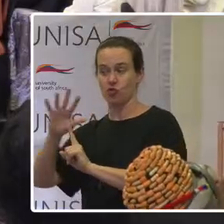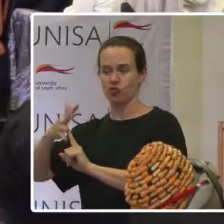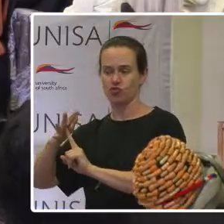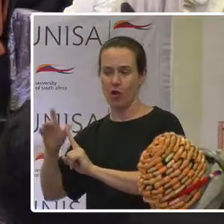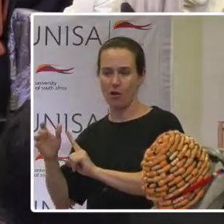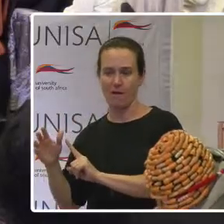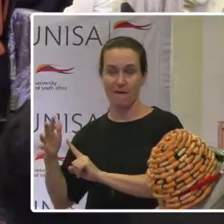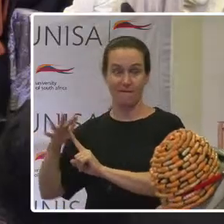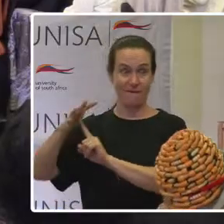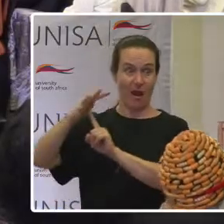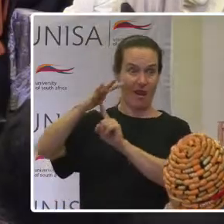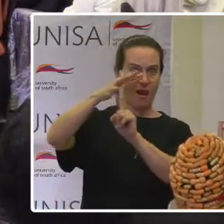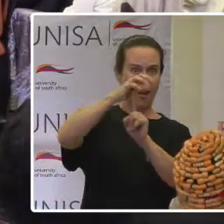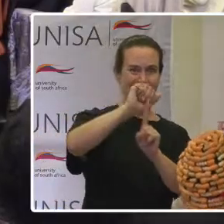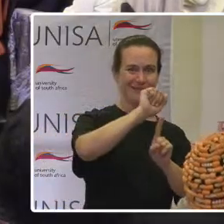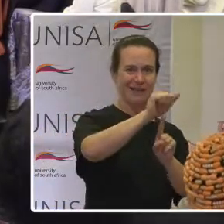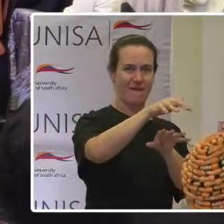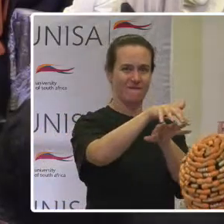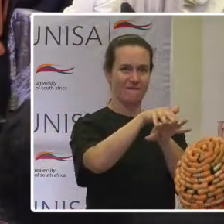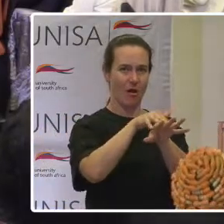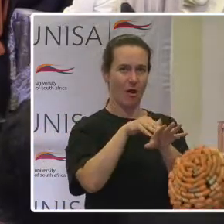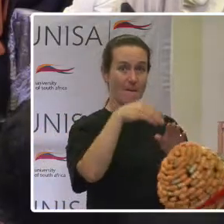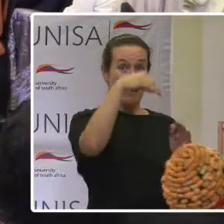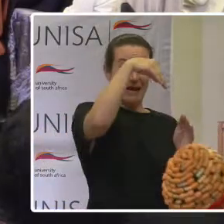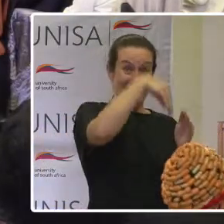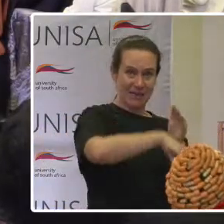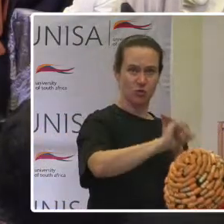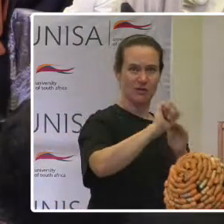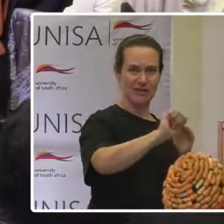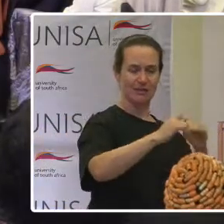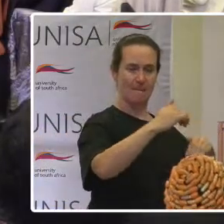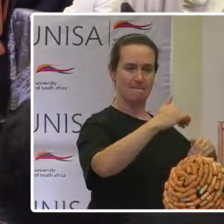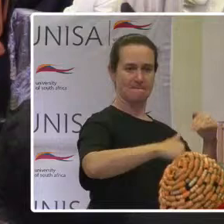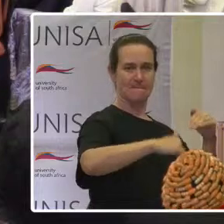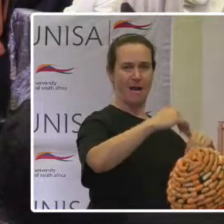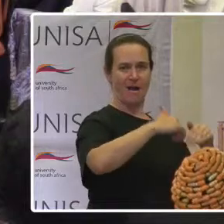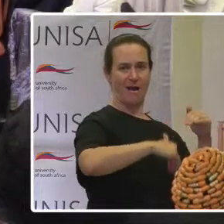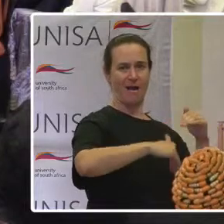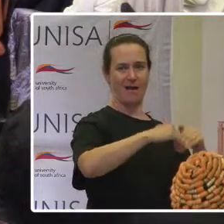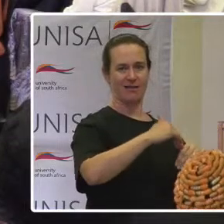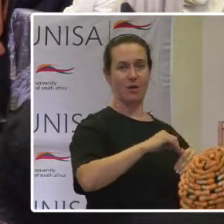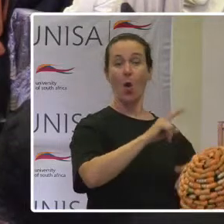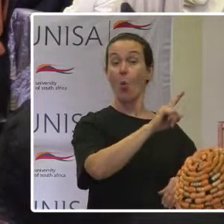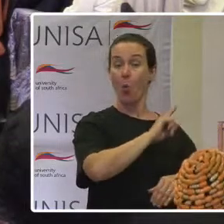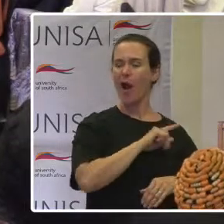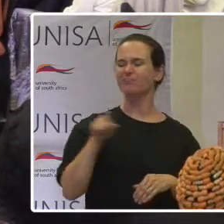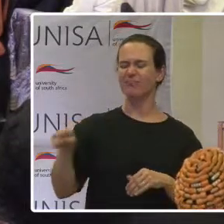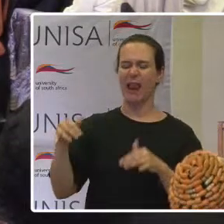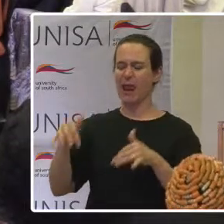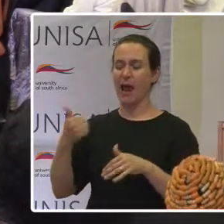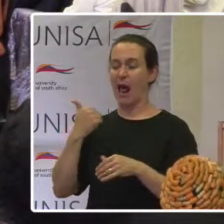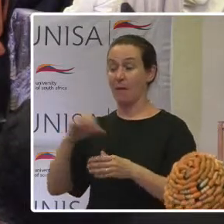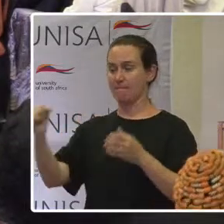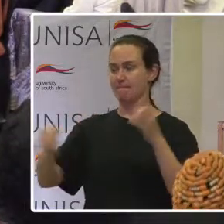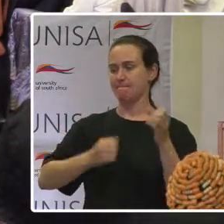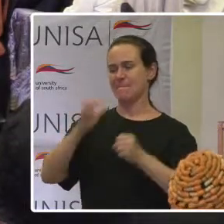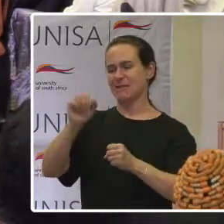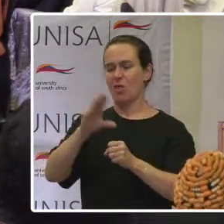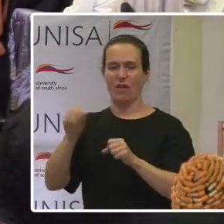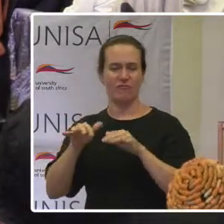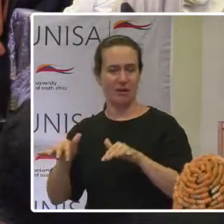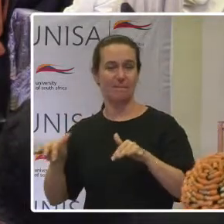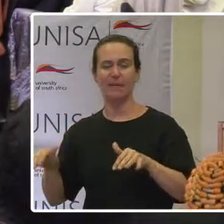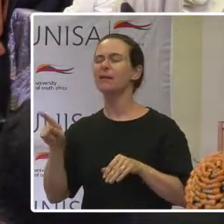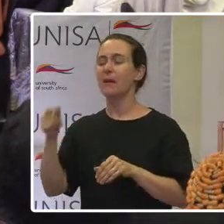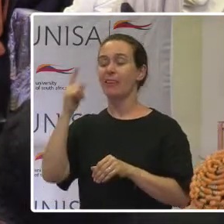farm into that mine because he does not want to employ a South African. He wants to use a